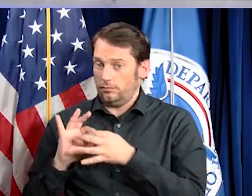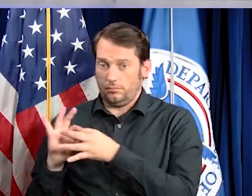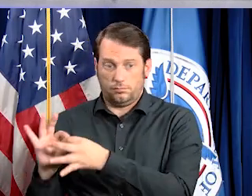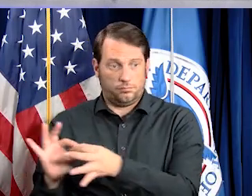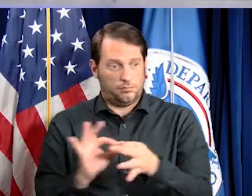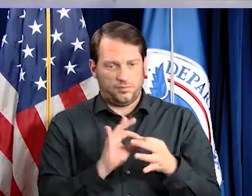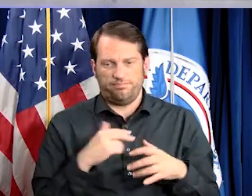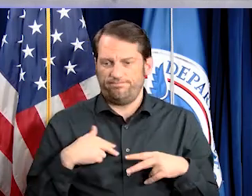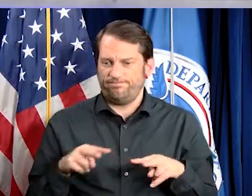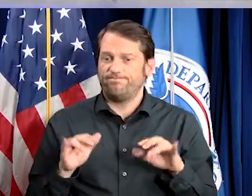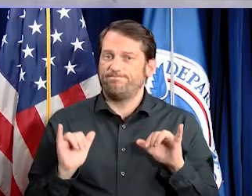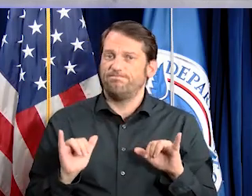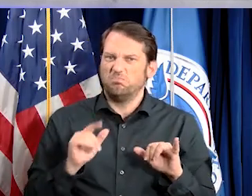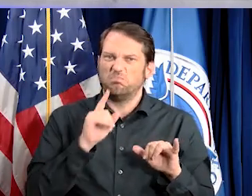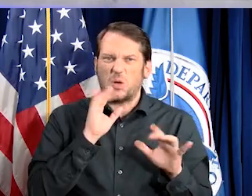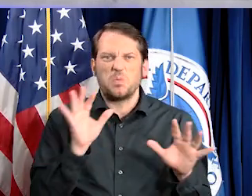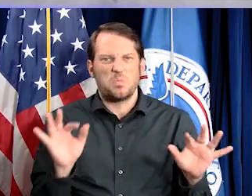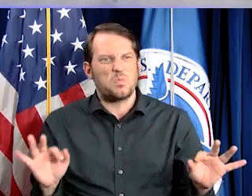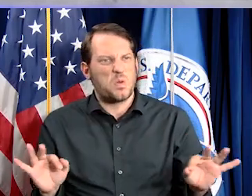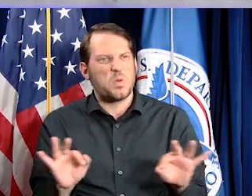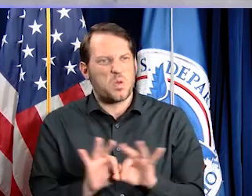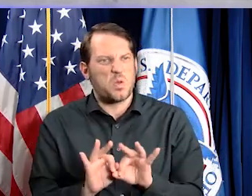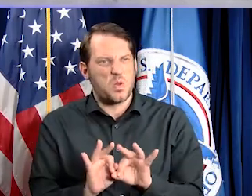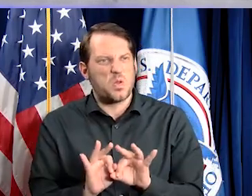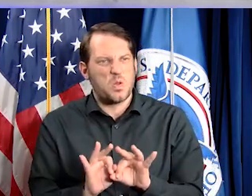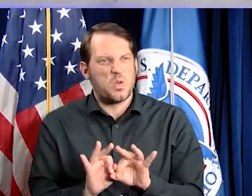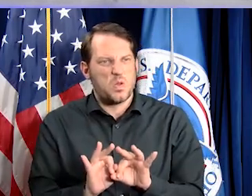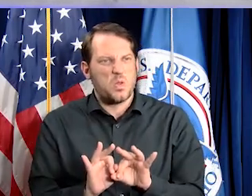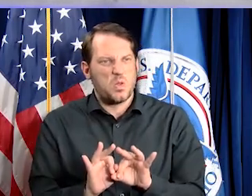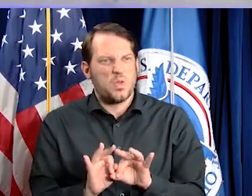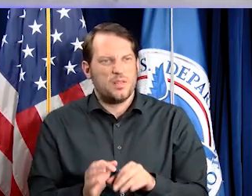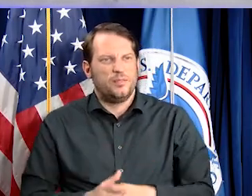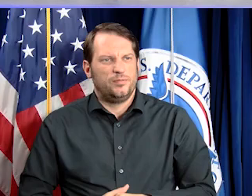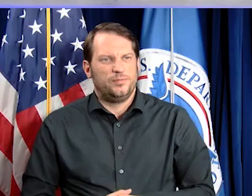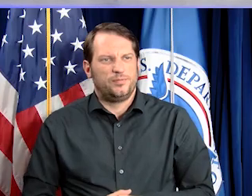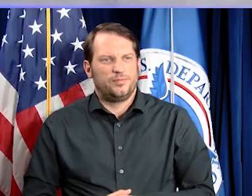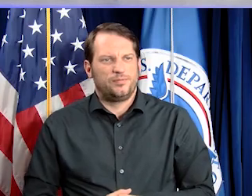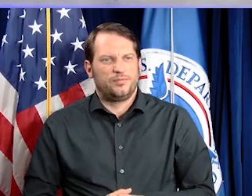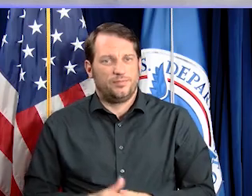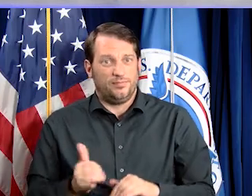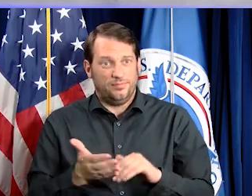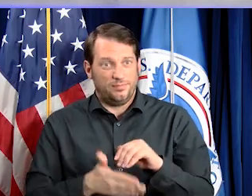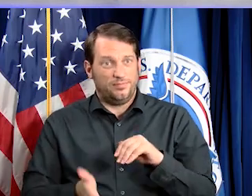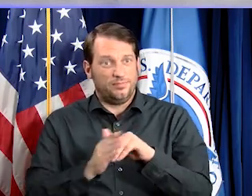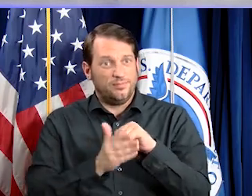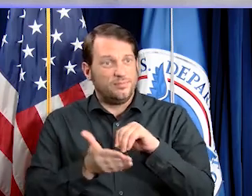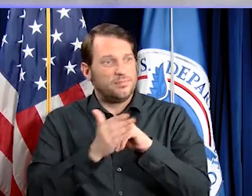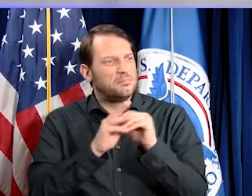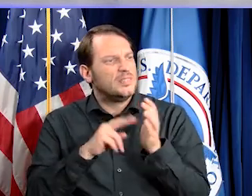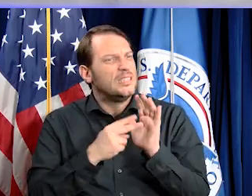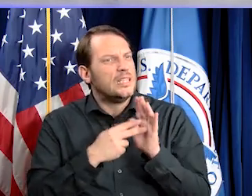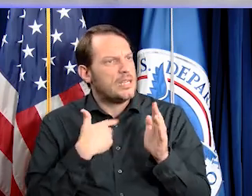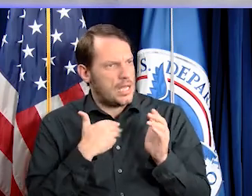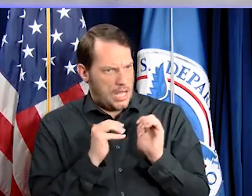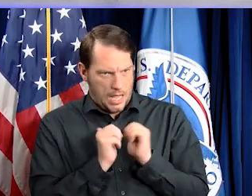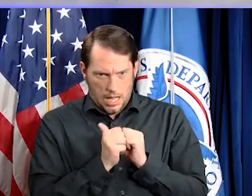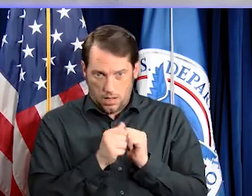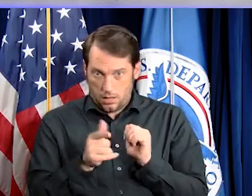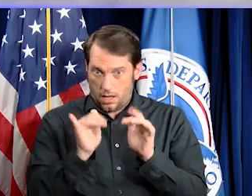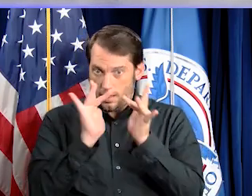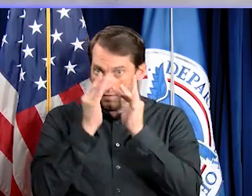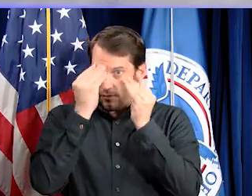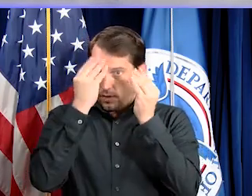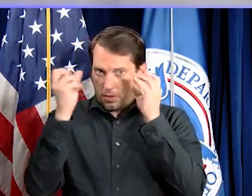And now there's an increasing need to recognize how do we leverage all this digital data. And so these